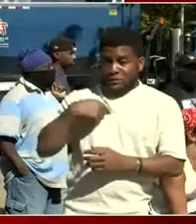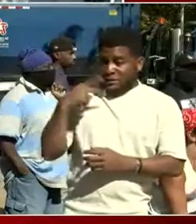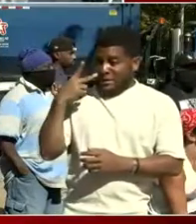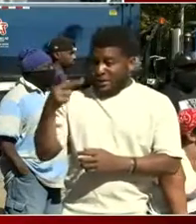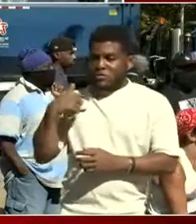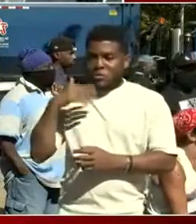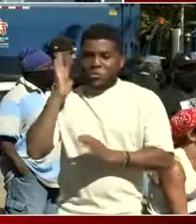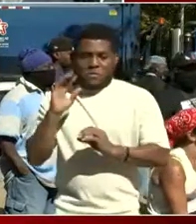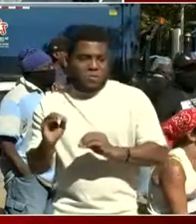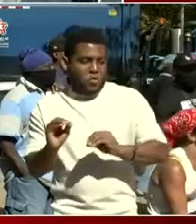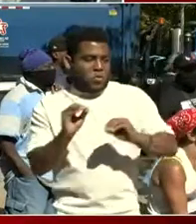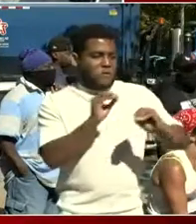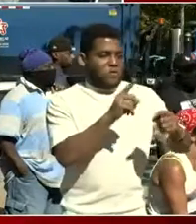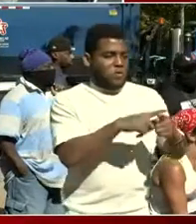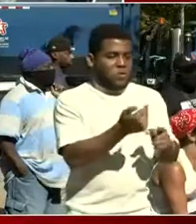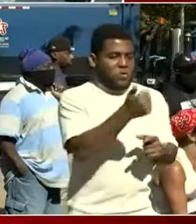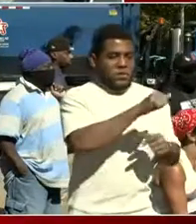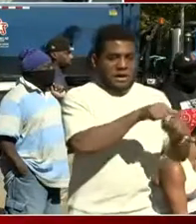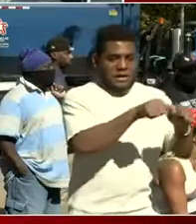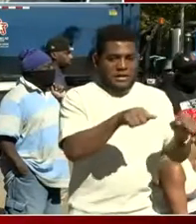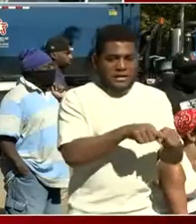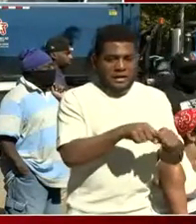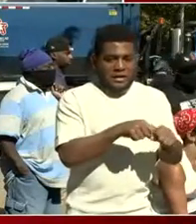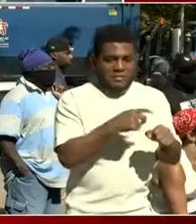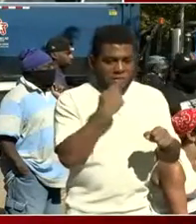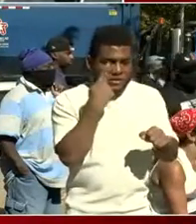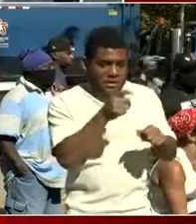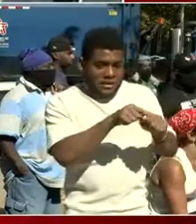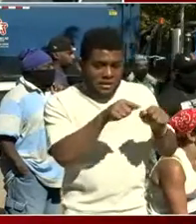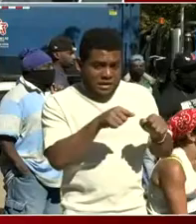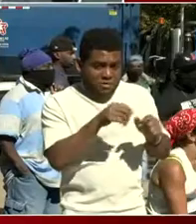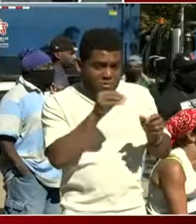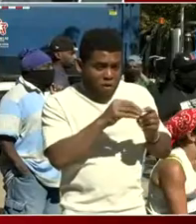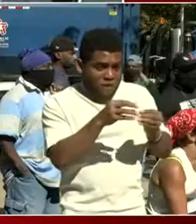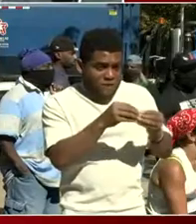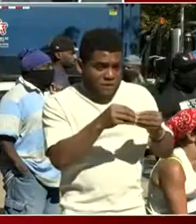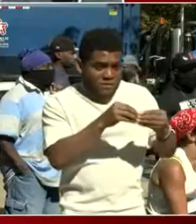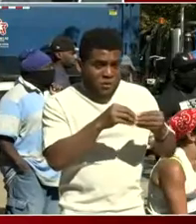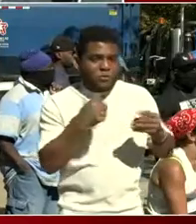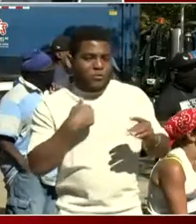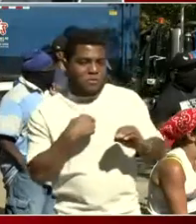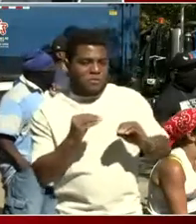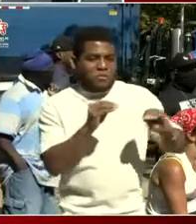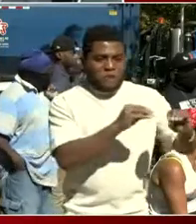our deployment that we need to go to where the criminal element is, where they are making